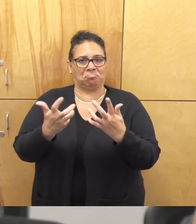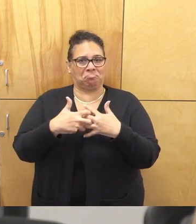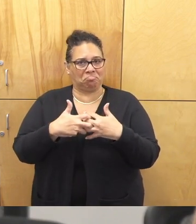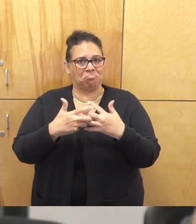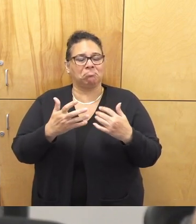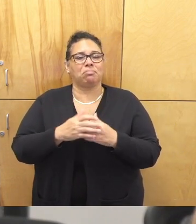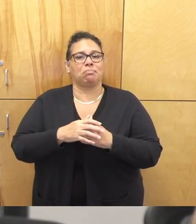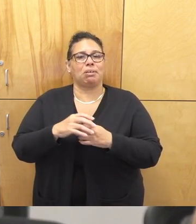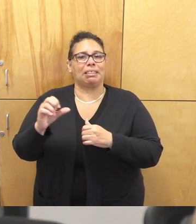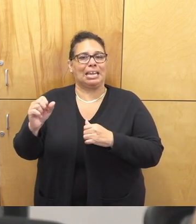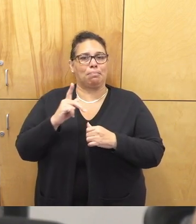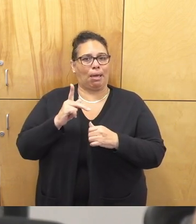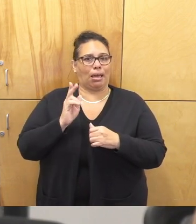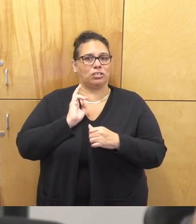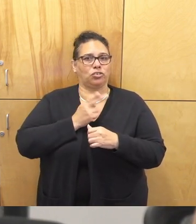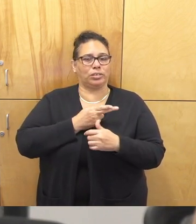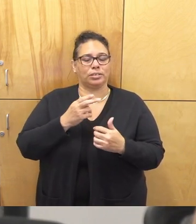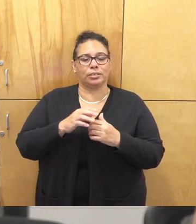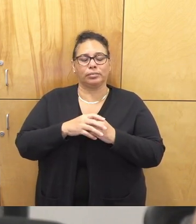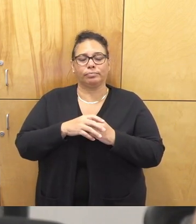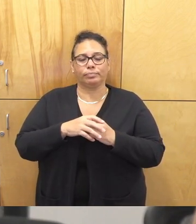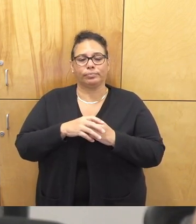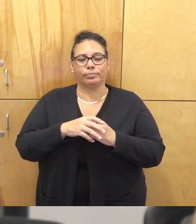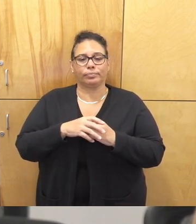that he would get back to us.